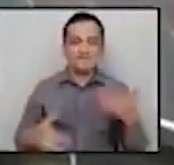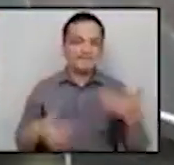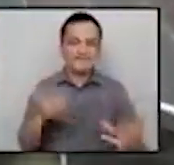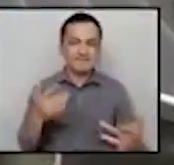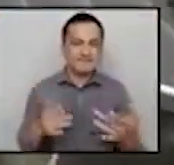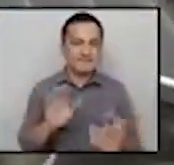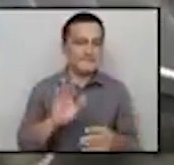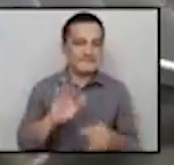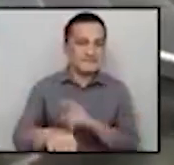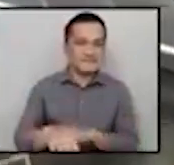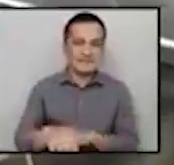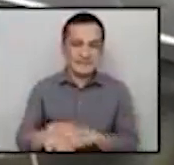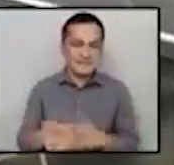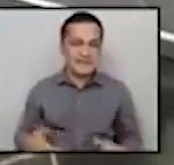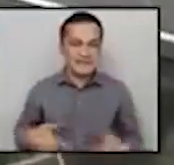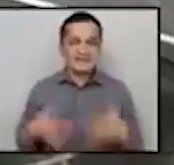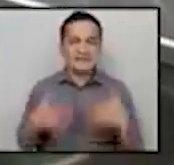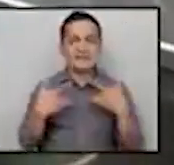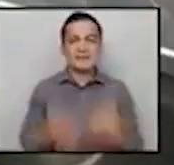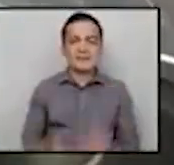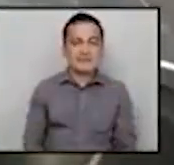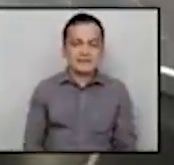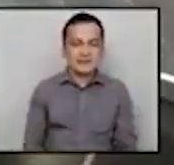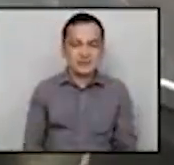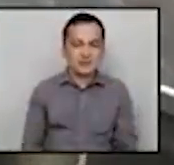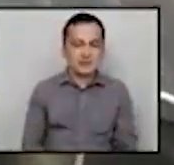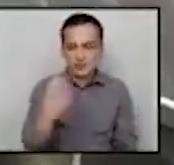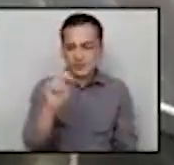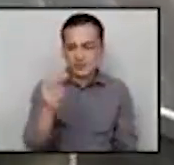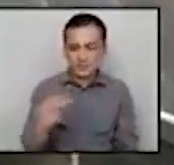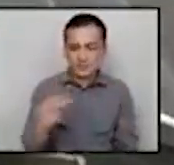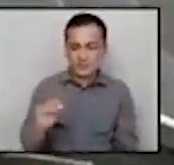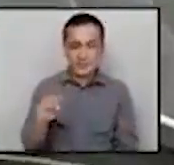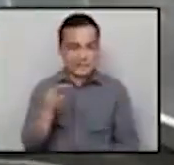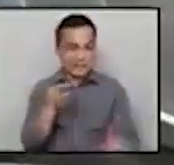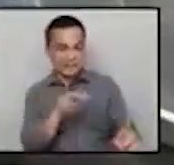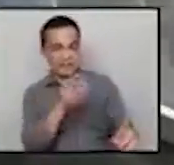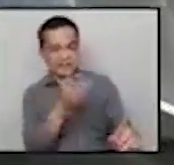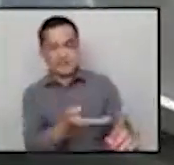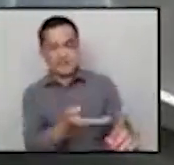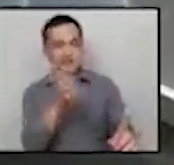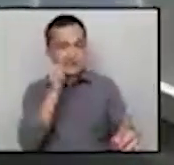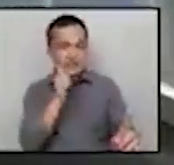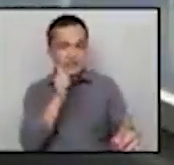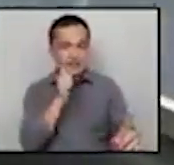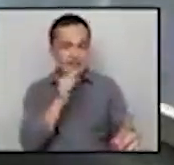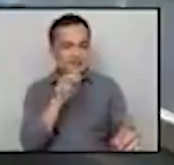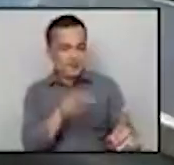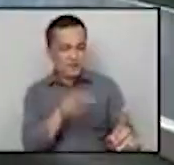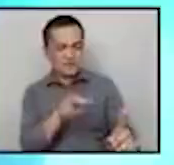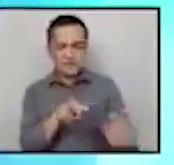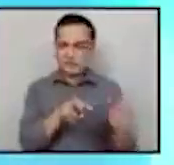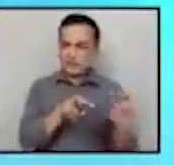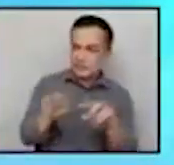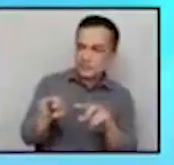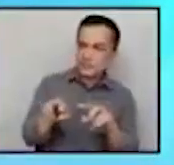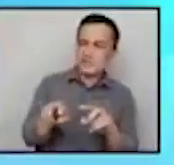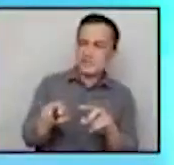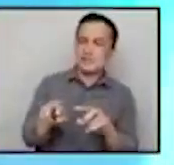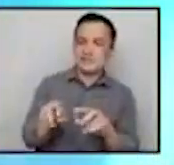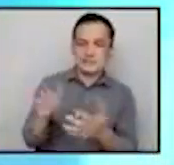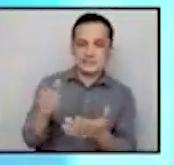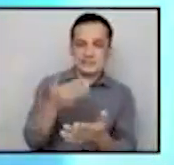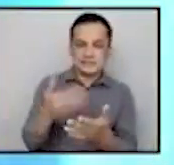Time of your life. Ooh, see that girl. Watch that scene. Dig